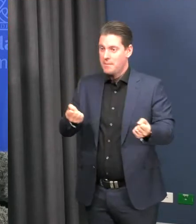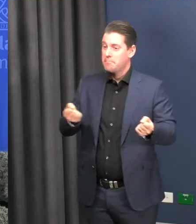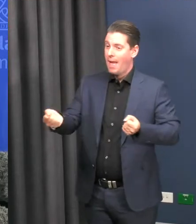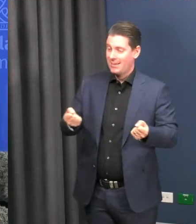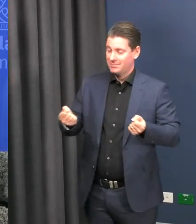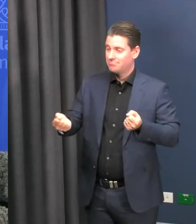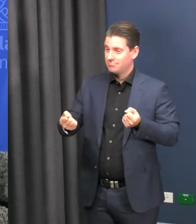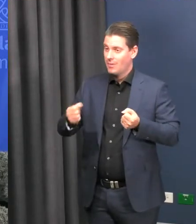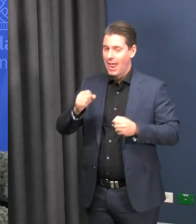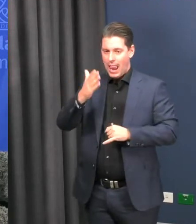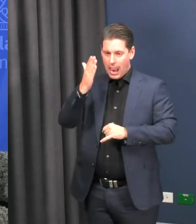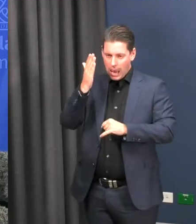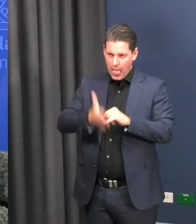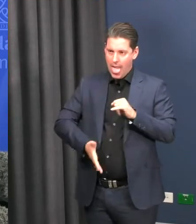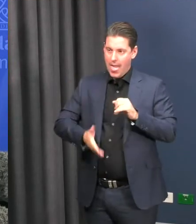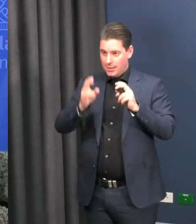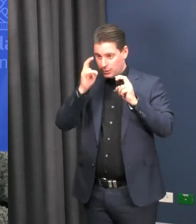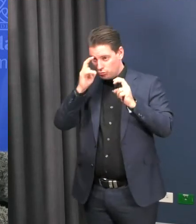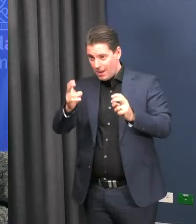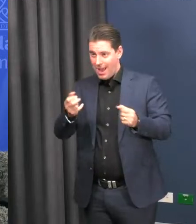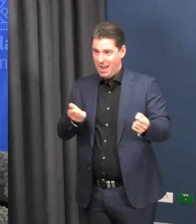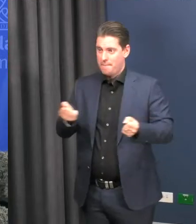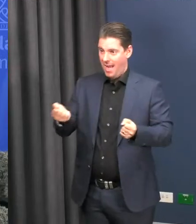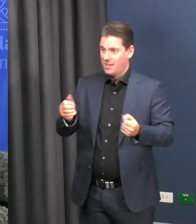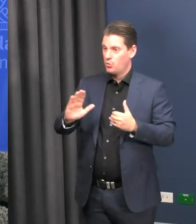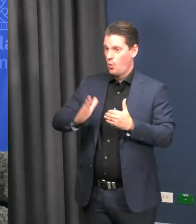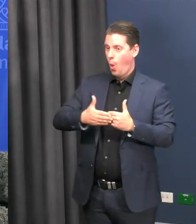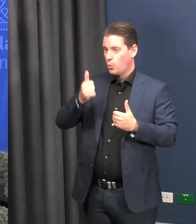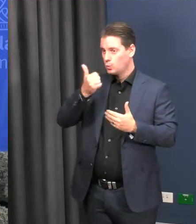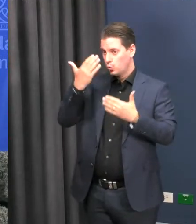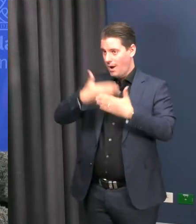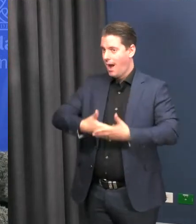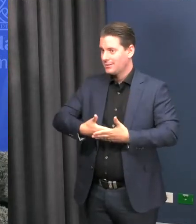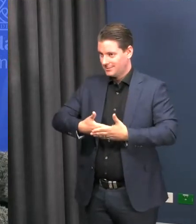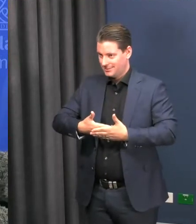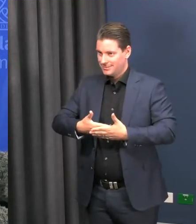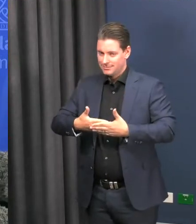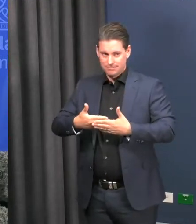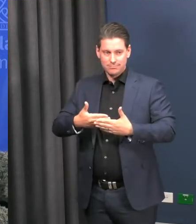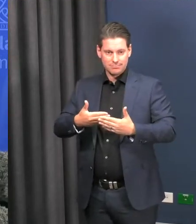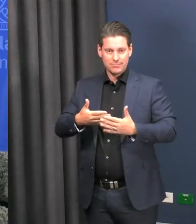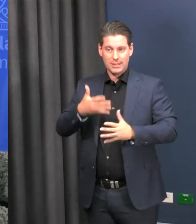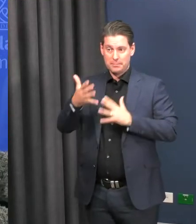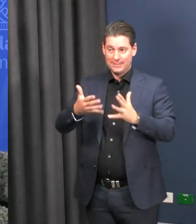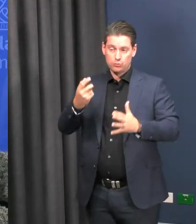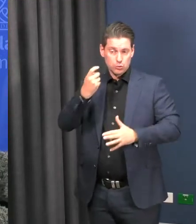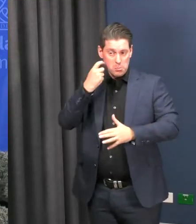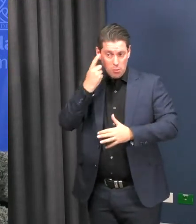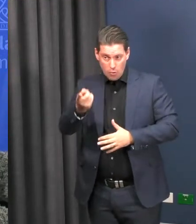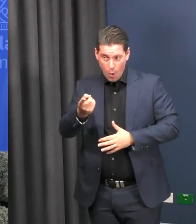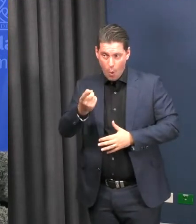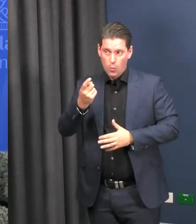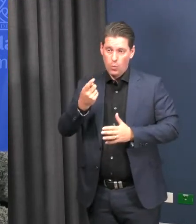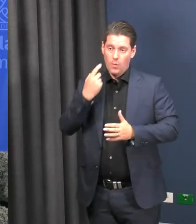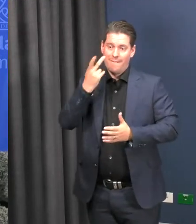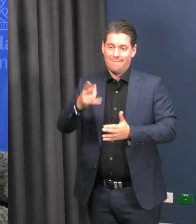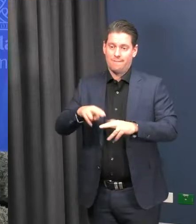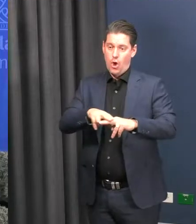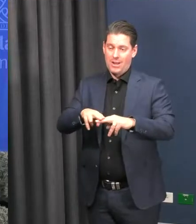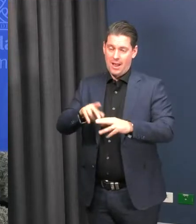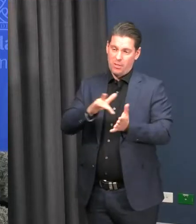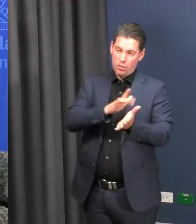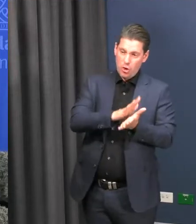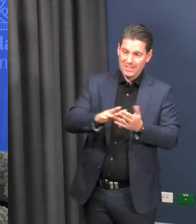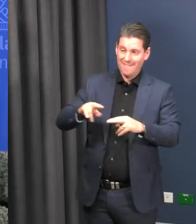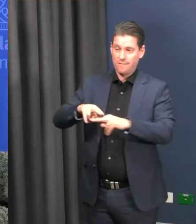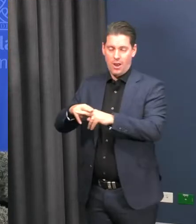public transport will run tonight, scheduled to conclude today, so there will not be public transport on Thursday and Friday as